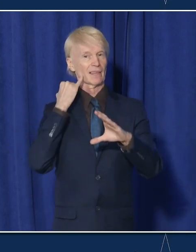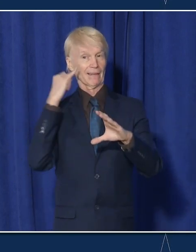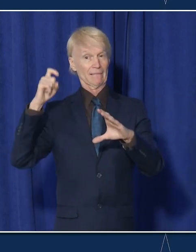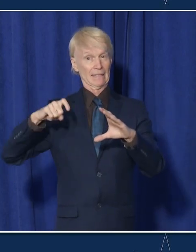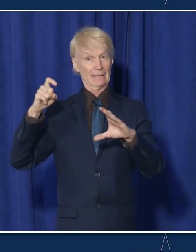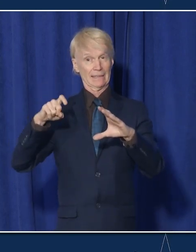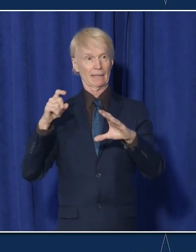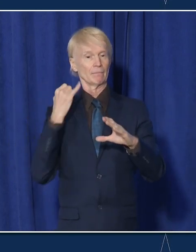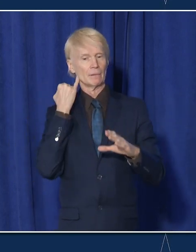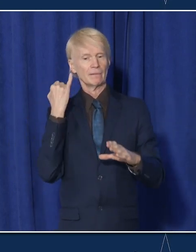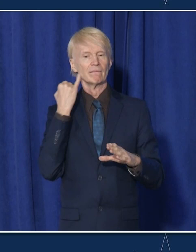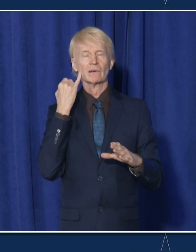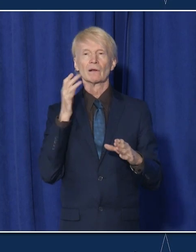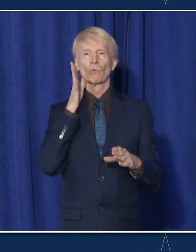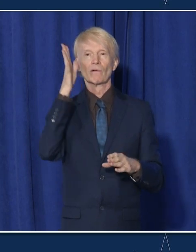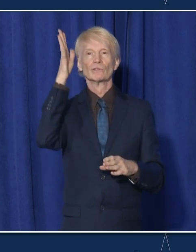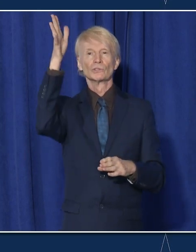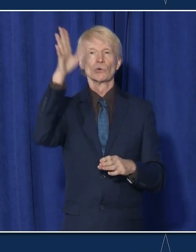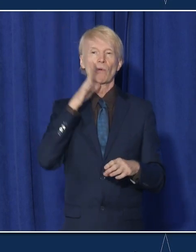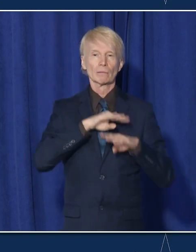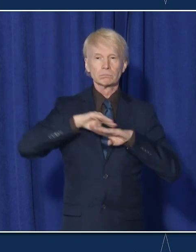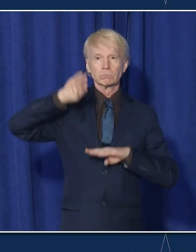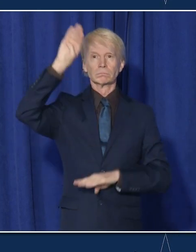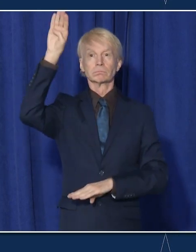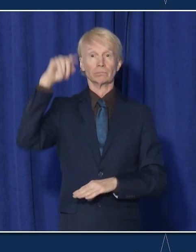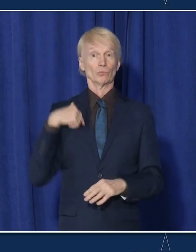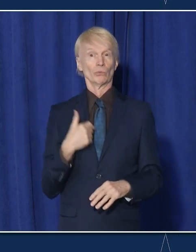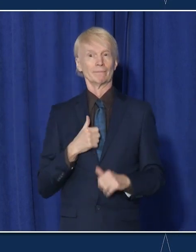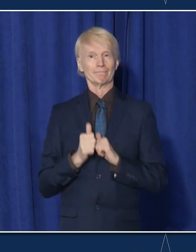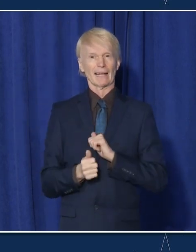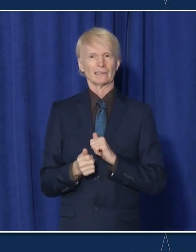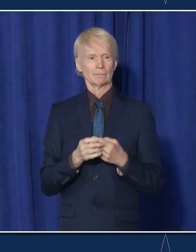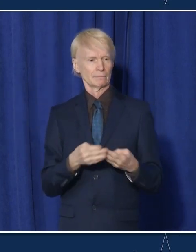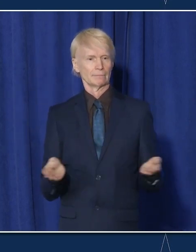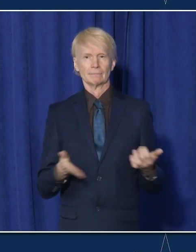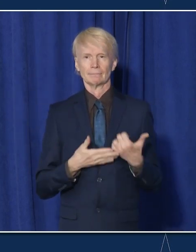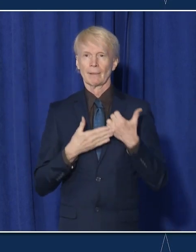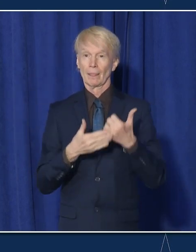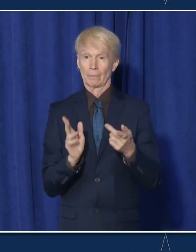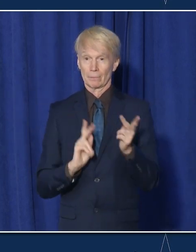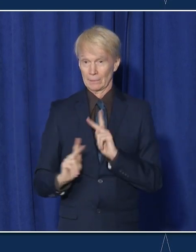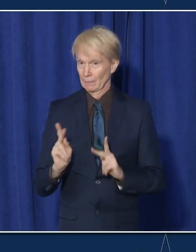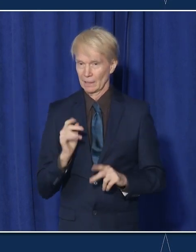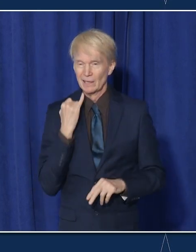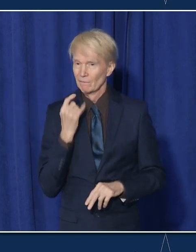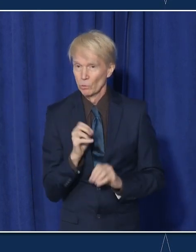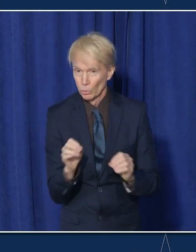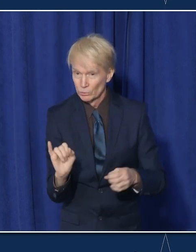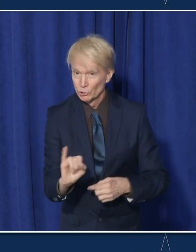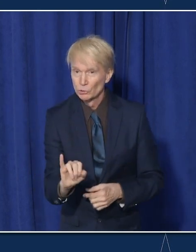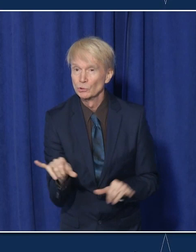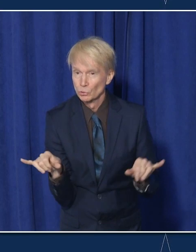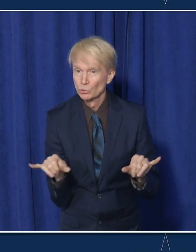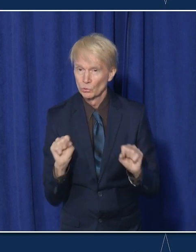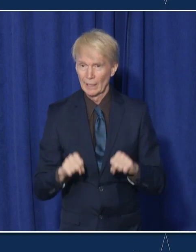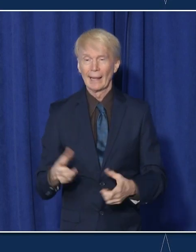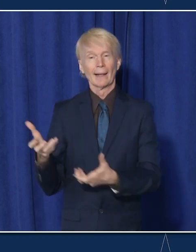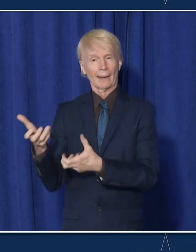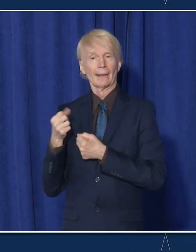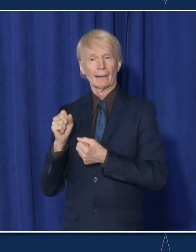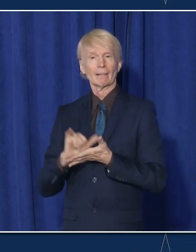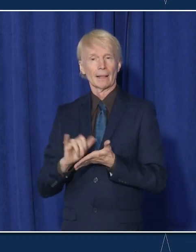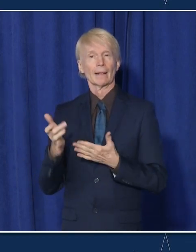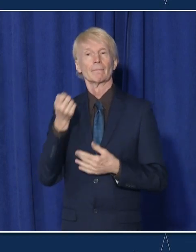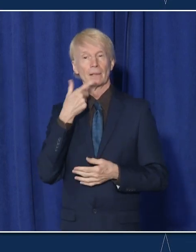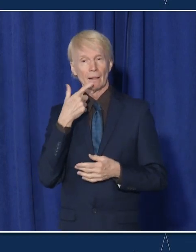is a significant surge to make sure we've done everything we can so that even people who may not be insured can access it. But right now,